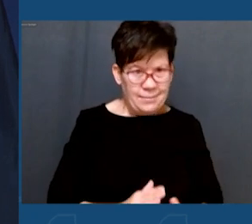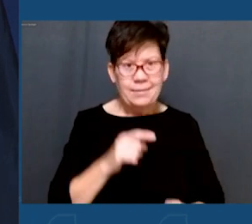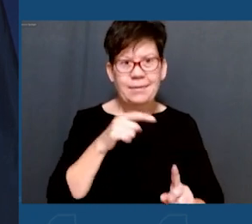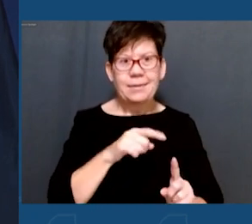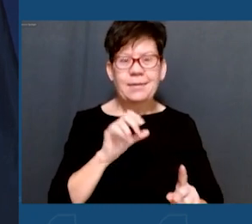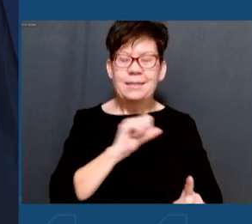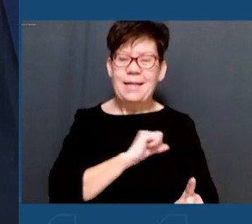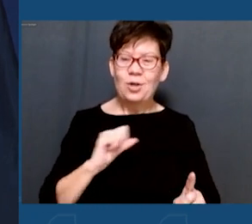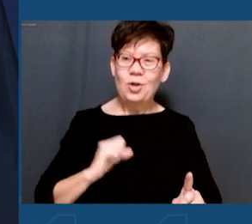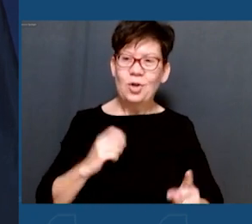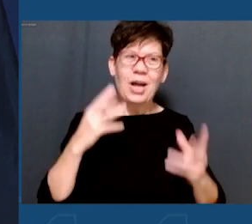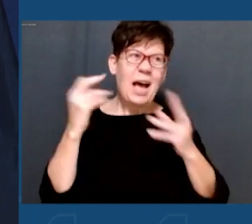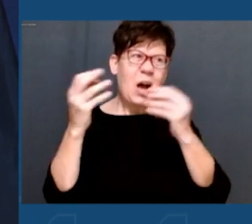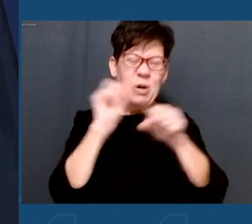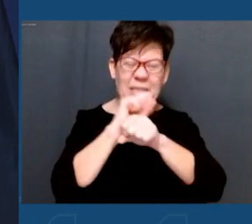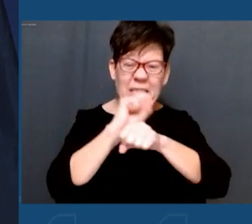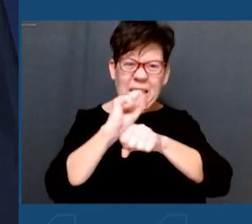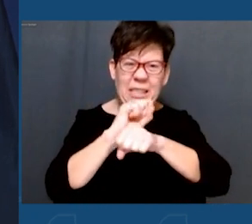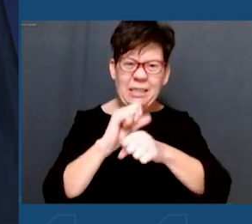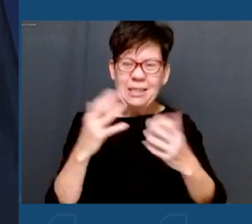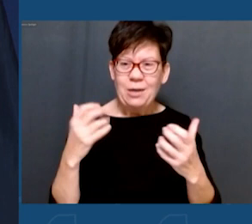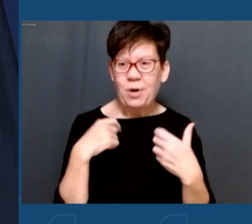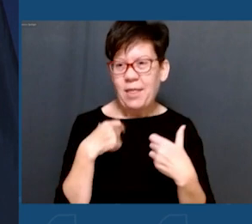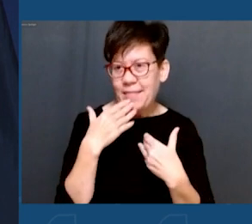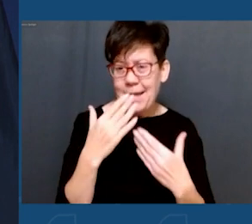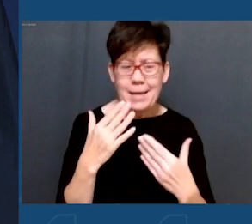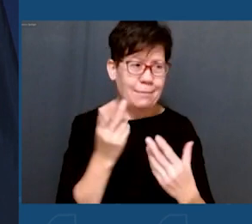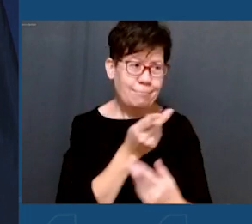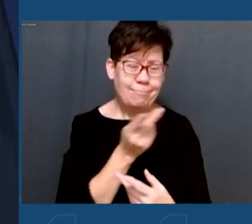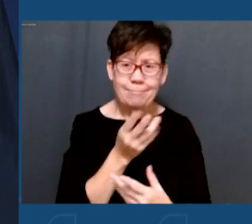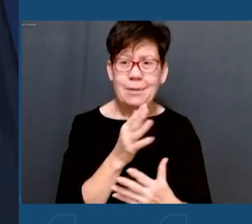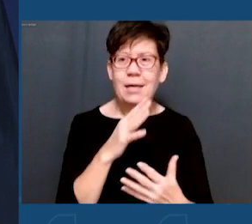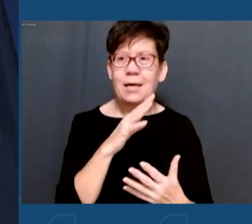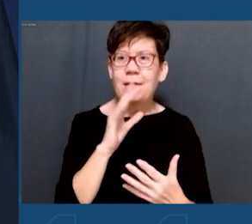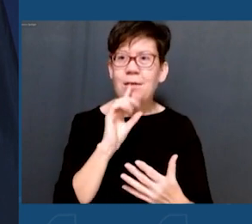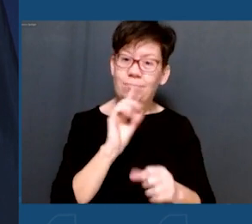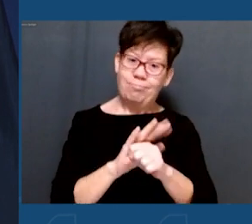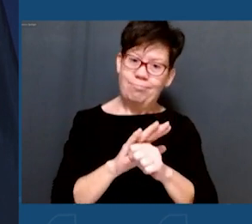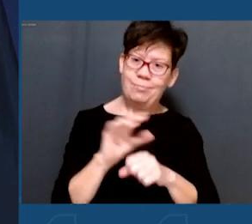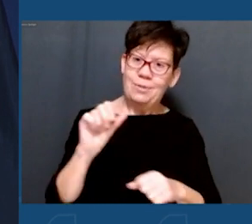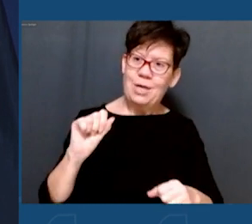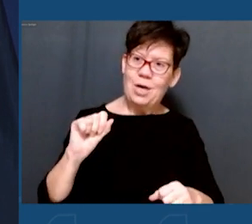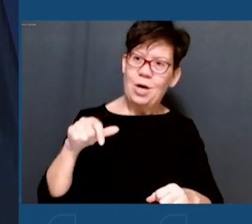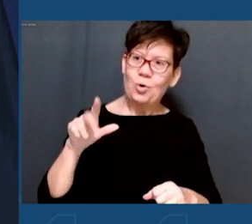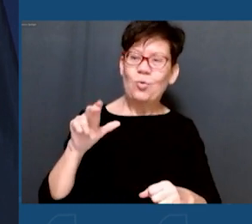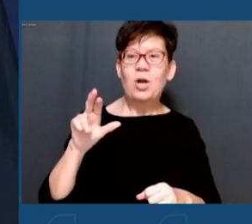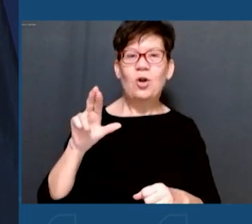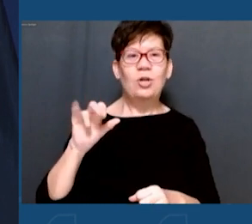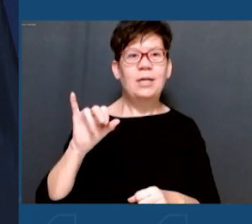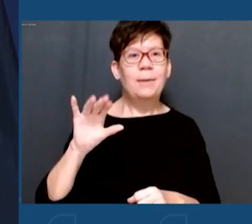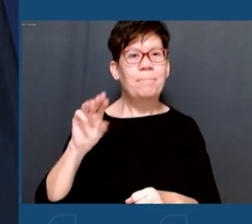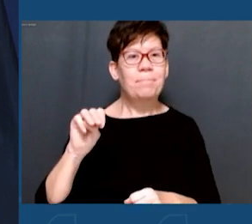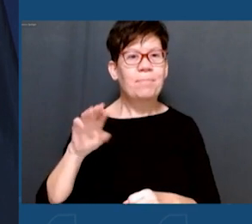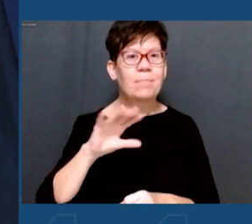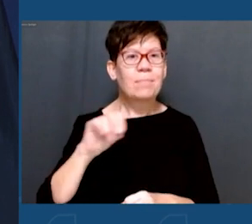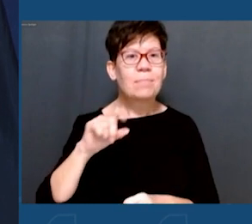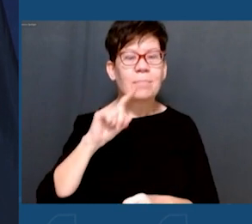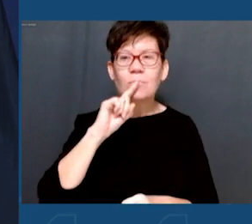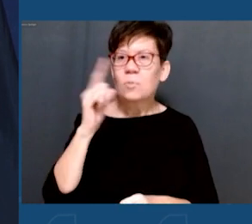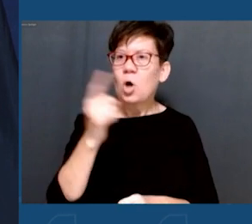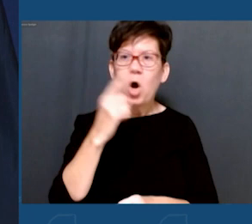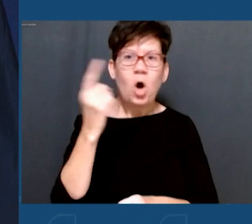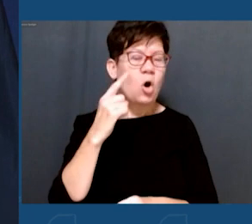want to thank them for their commitment to the aquarium and constantly advocating on behalf of the great work that we are so dedicated to fulfilling.